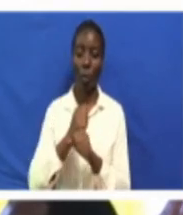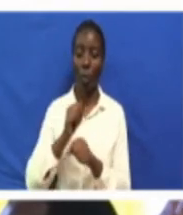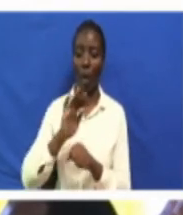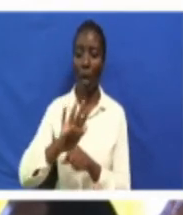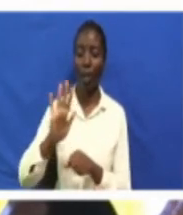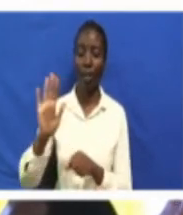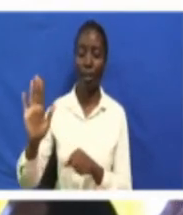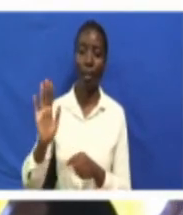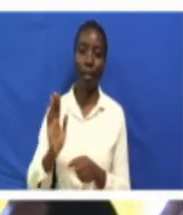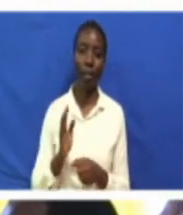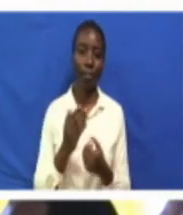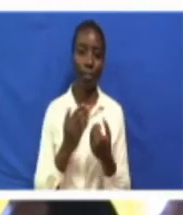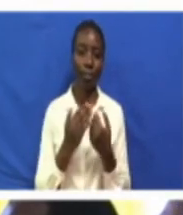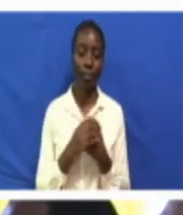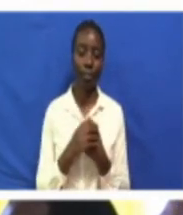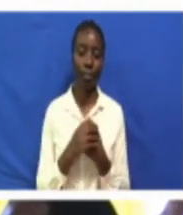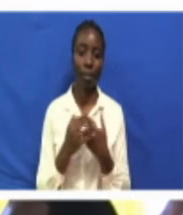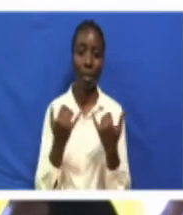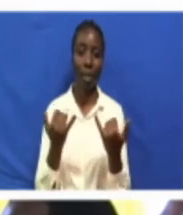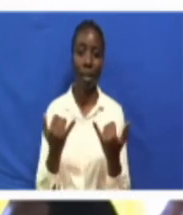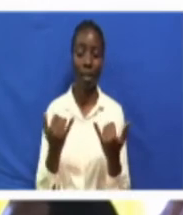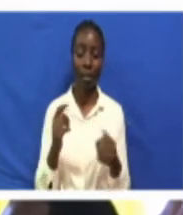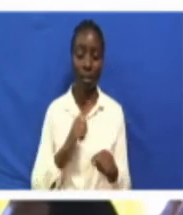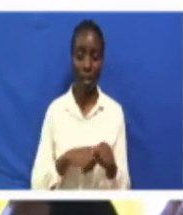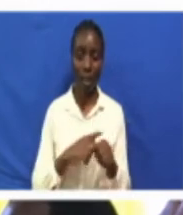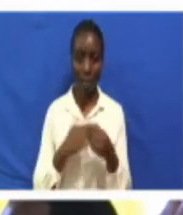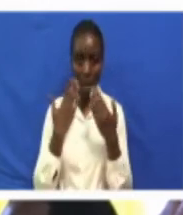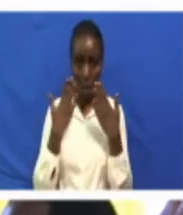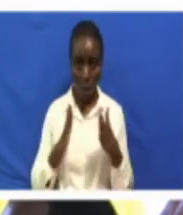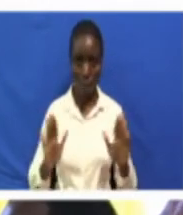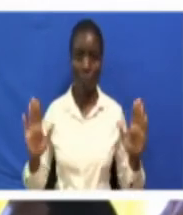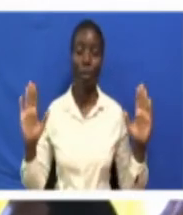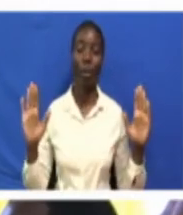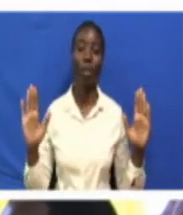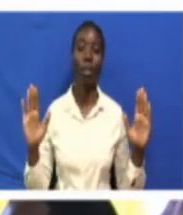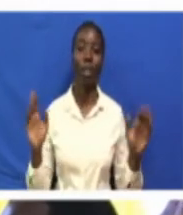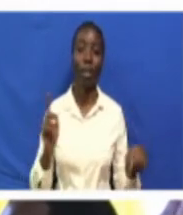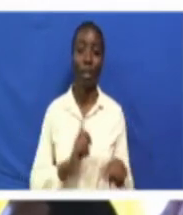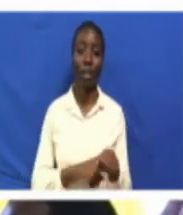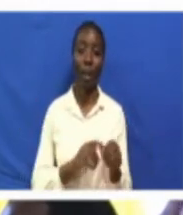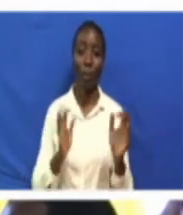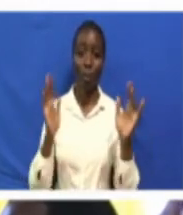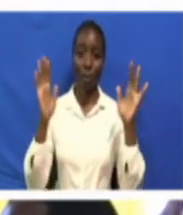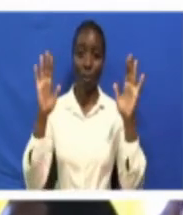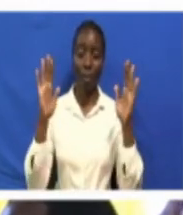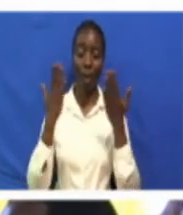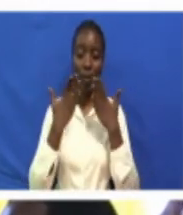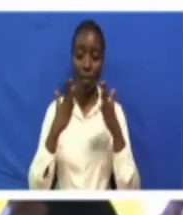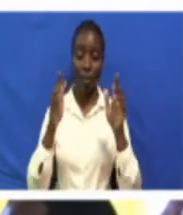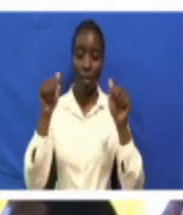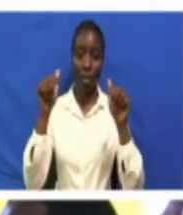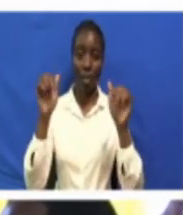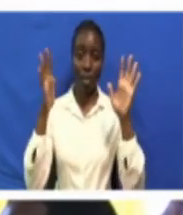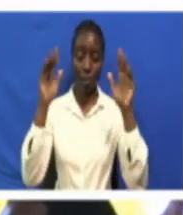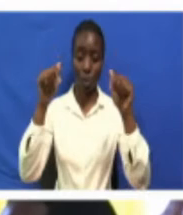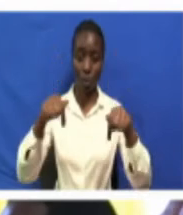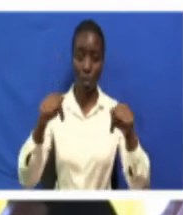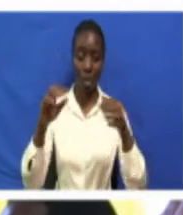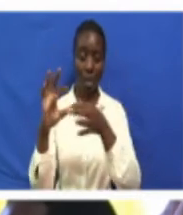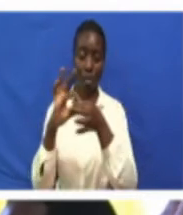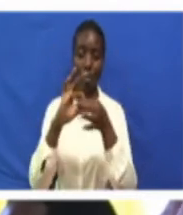agents as I conclude that has marked this day as a United Family